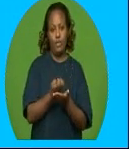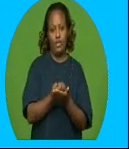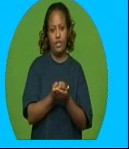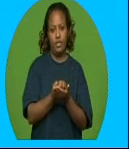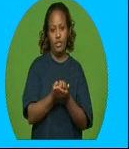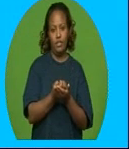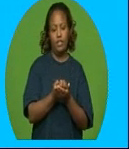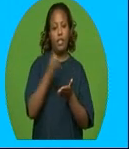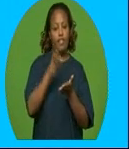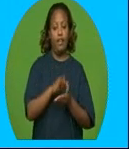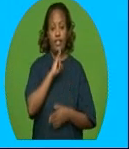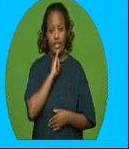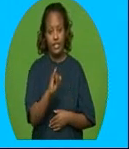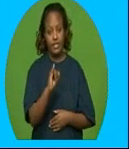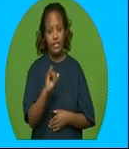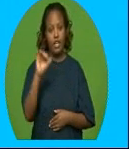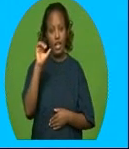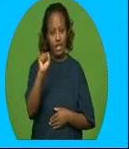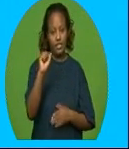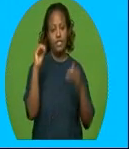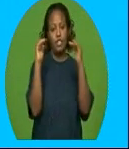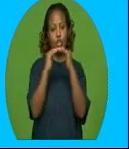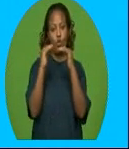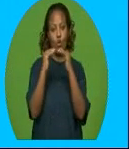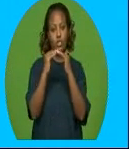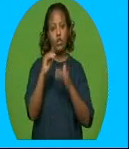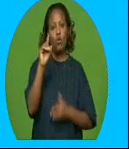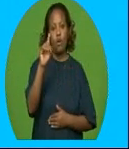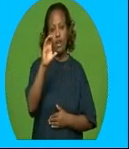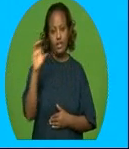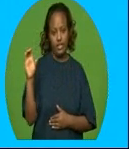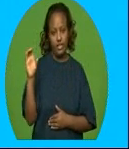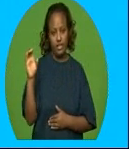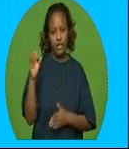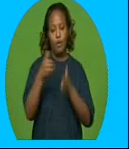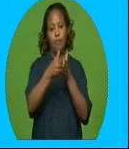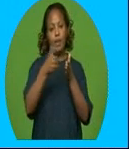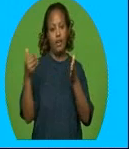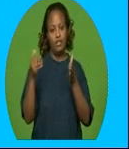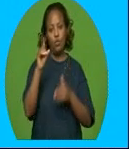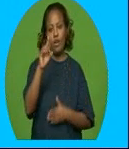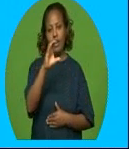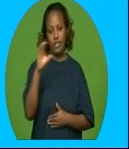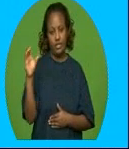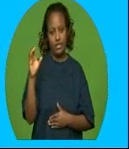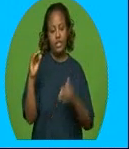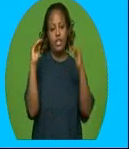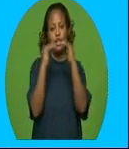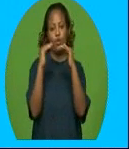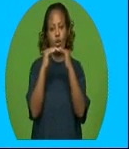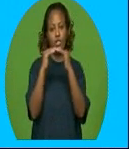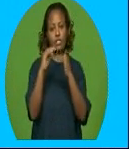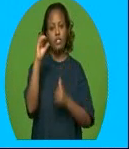the economy. That is, S equals 100 minus